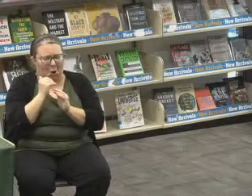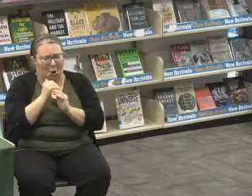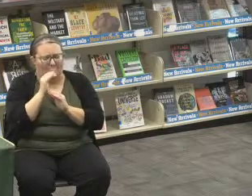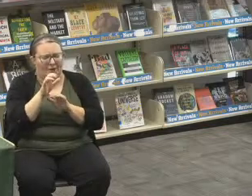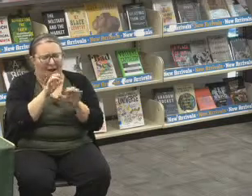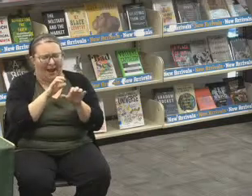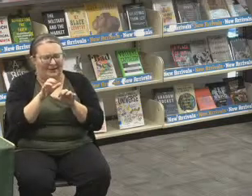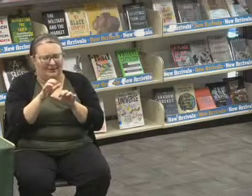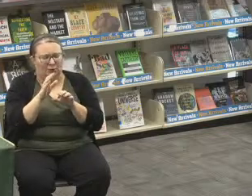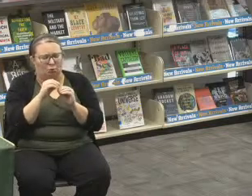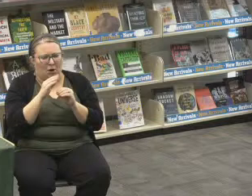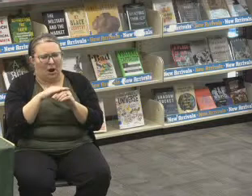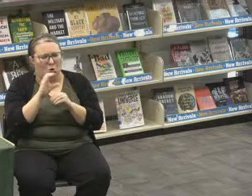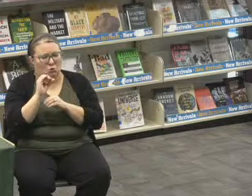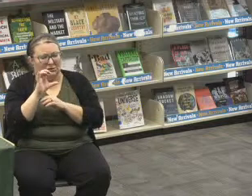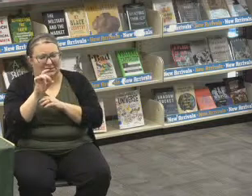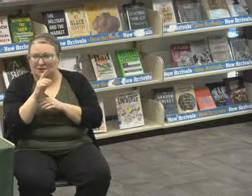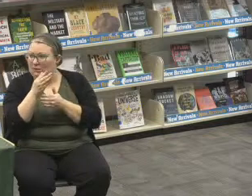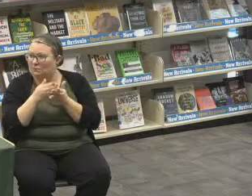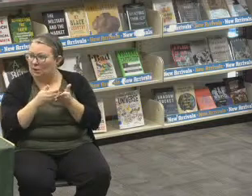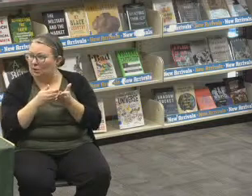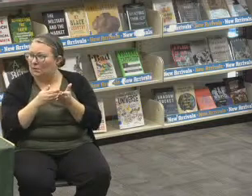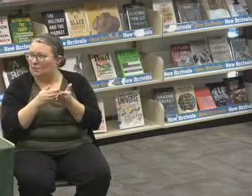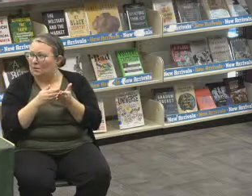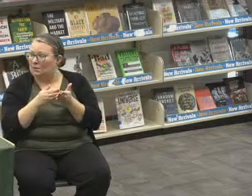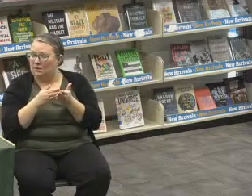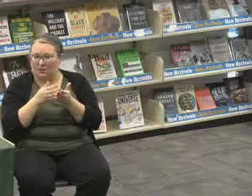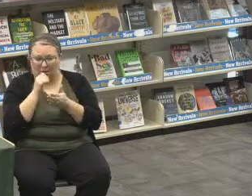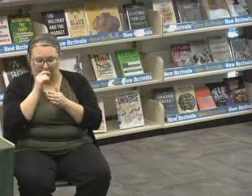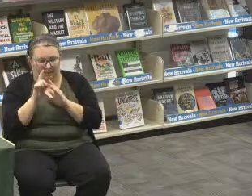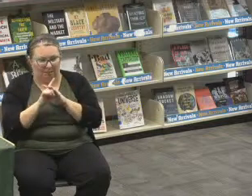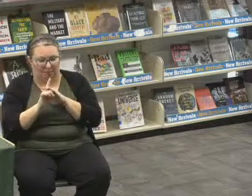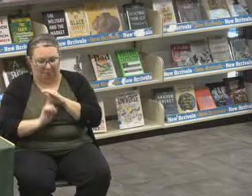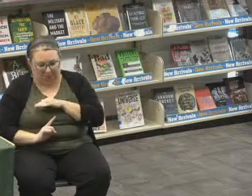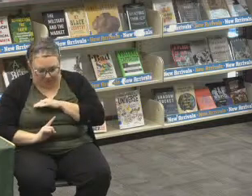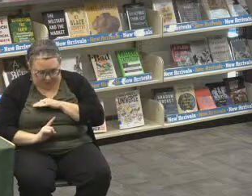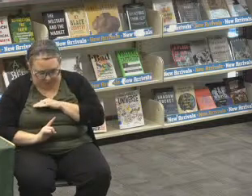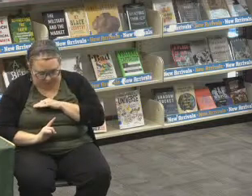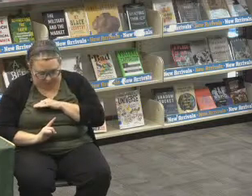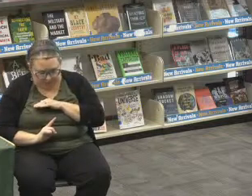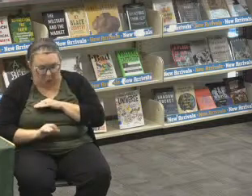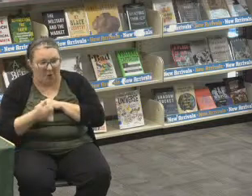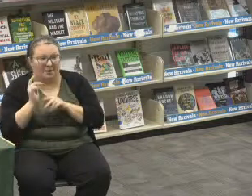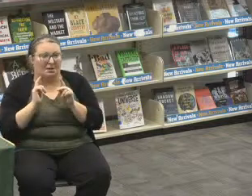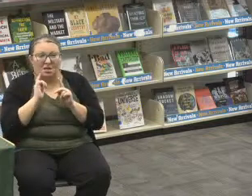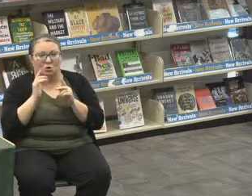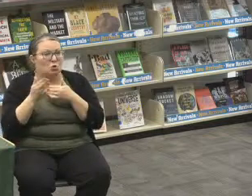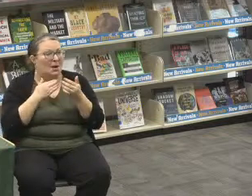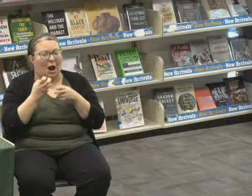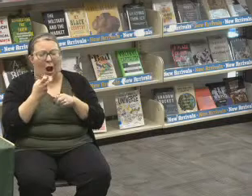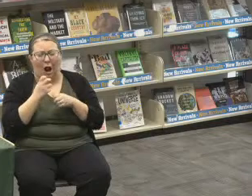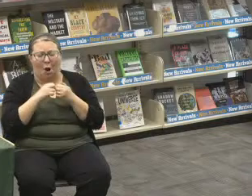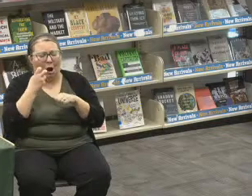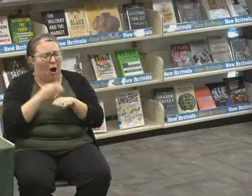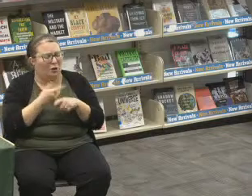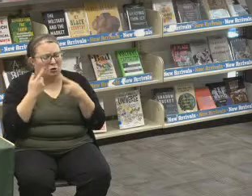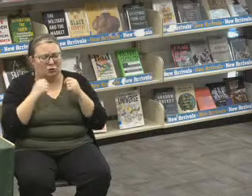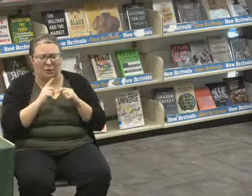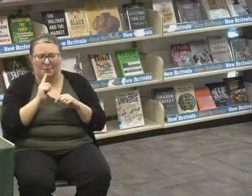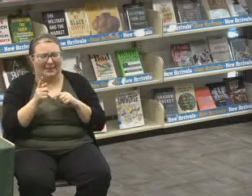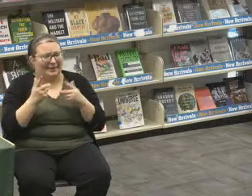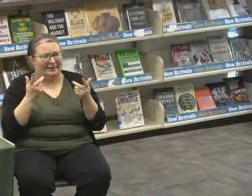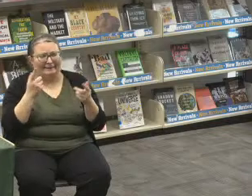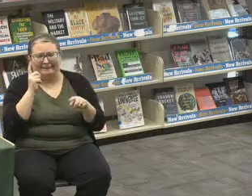OCD part, which is why they might go under the radar. Or you'll see people who it's just like no matter how hard they try, they just